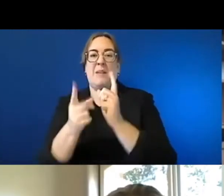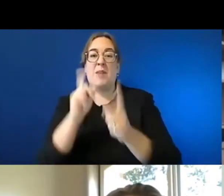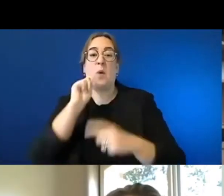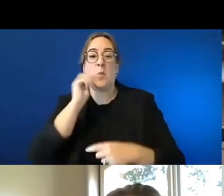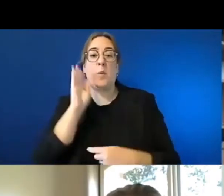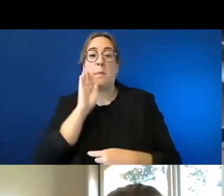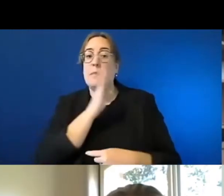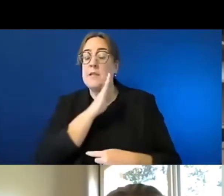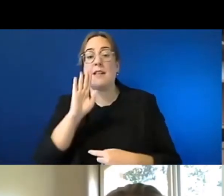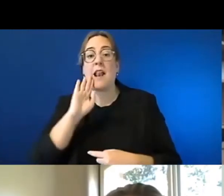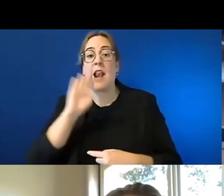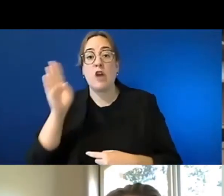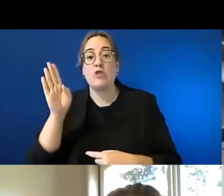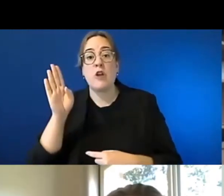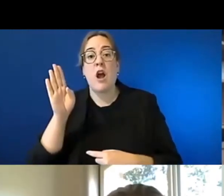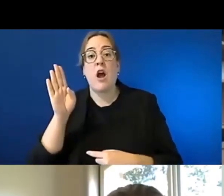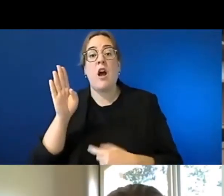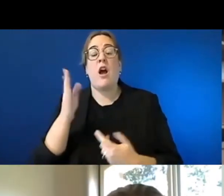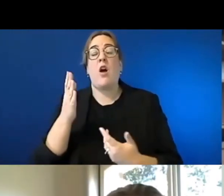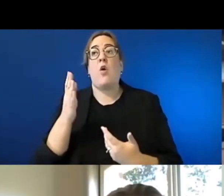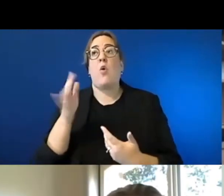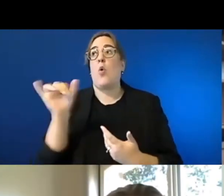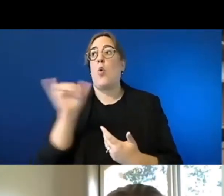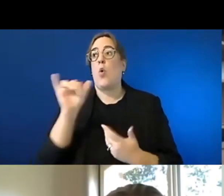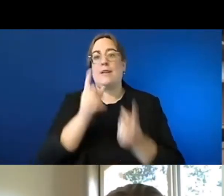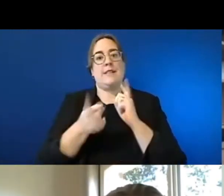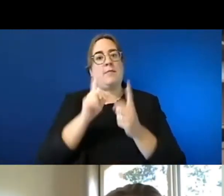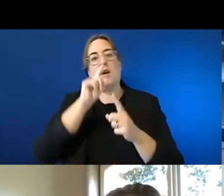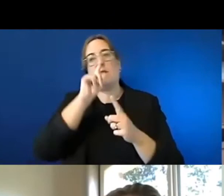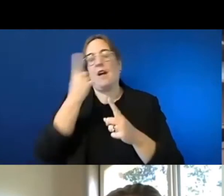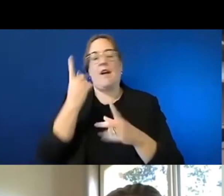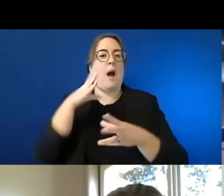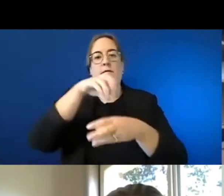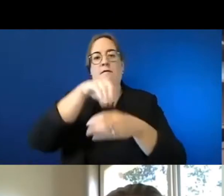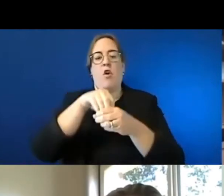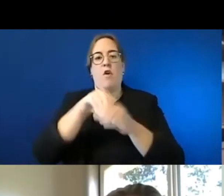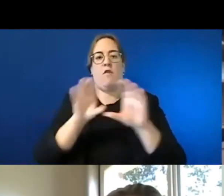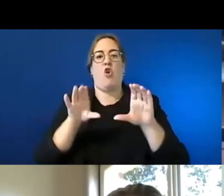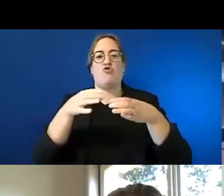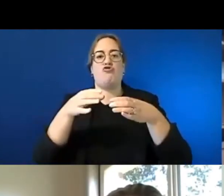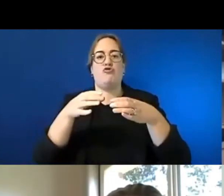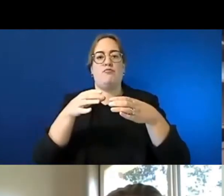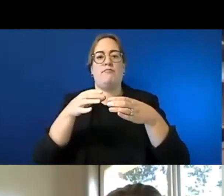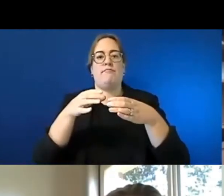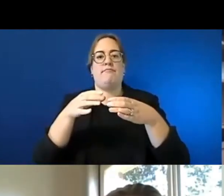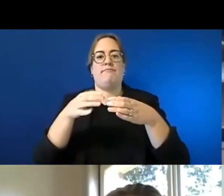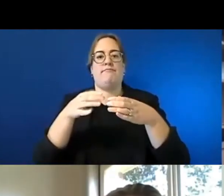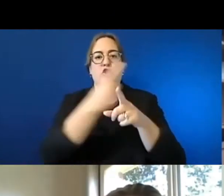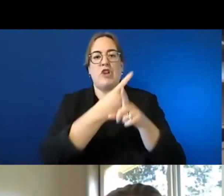or participate in group chats as robustly as you might like